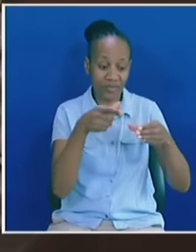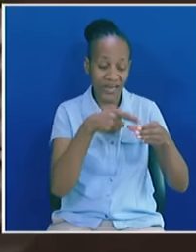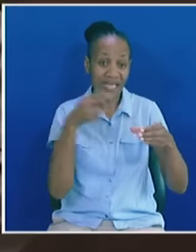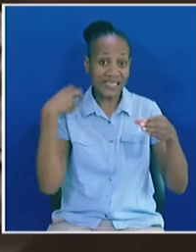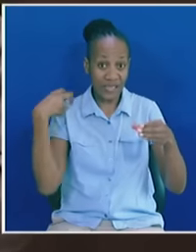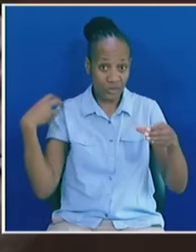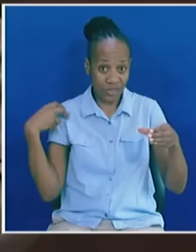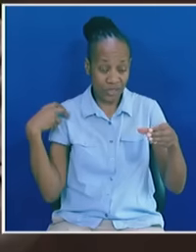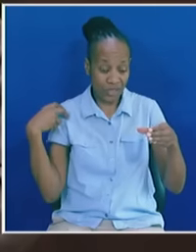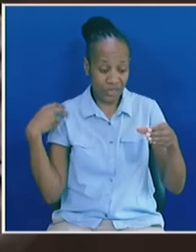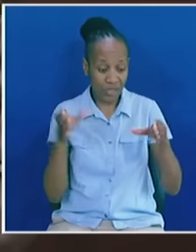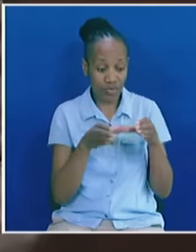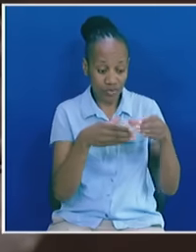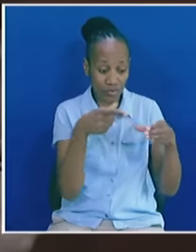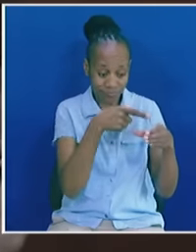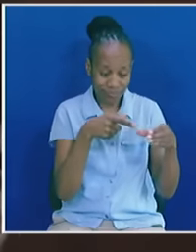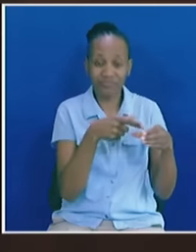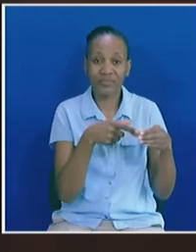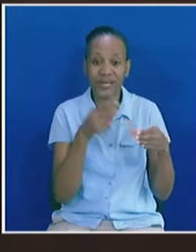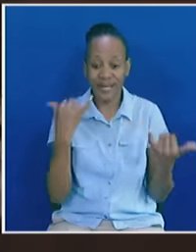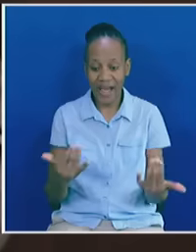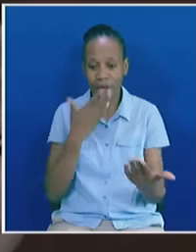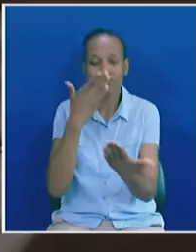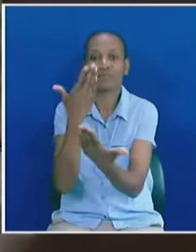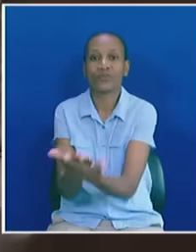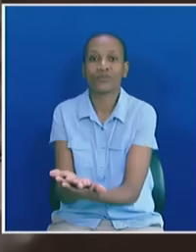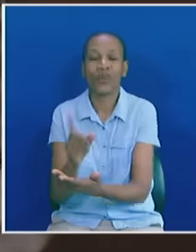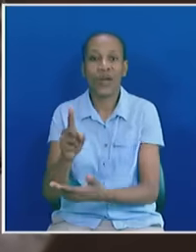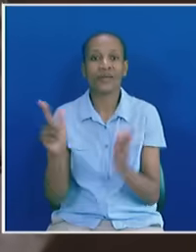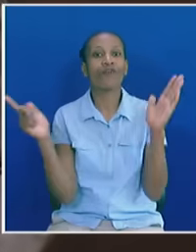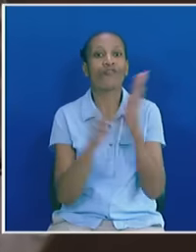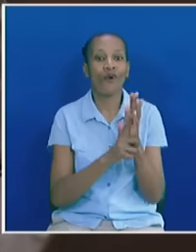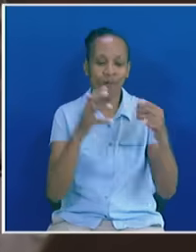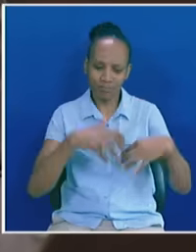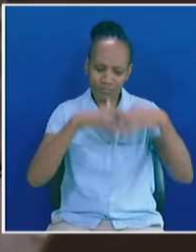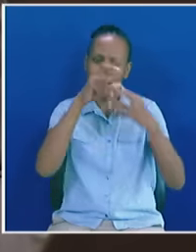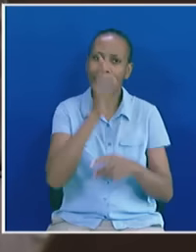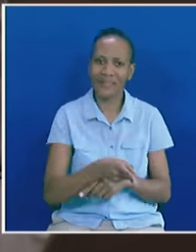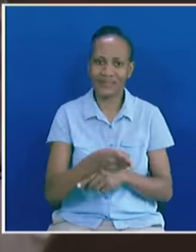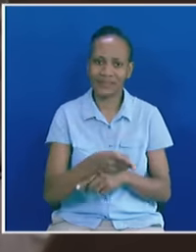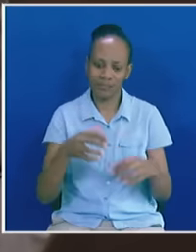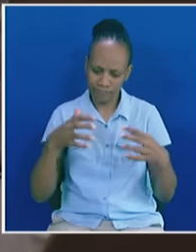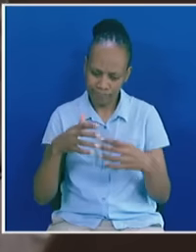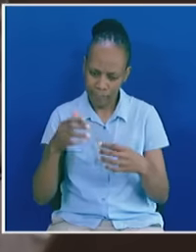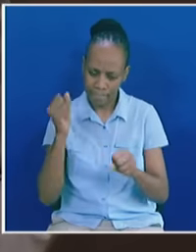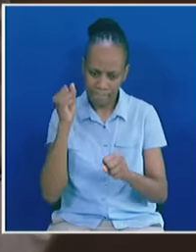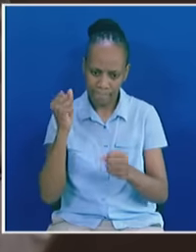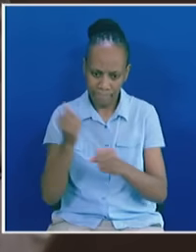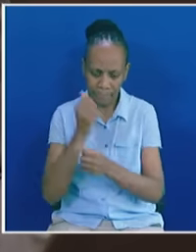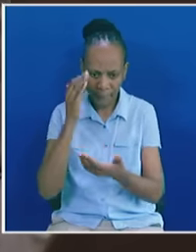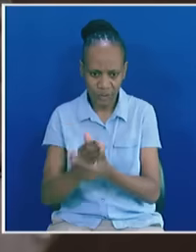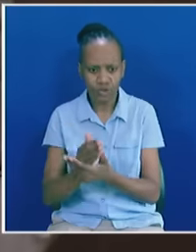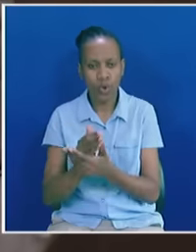security cluster of government, has proposed a legislation for the formation of a border